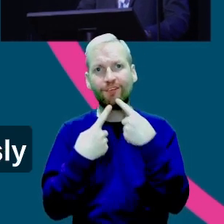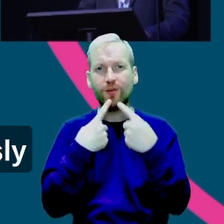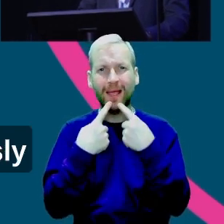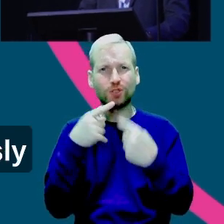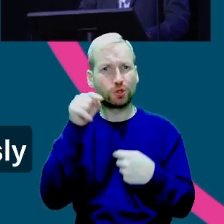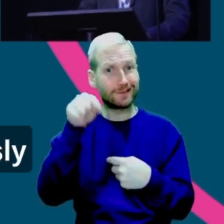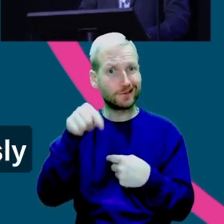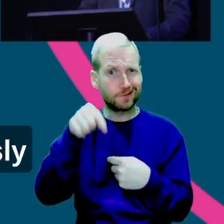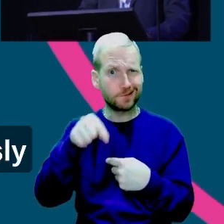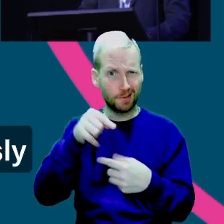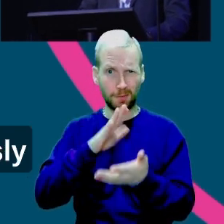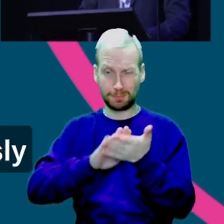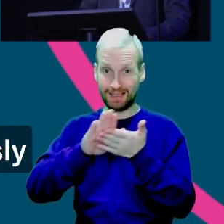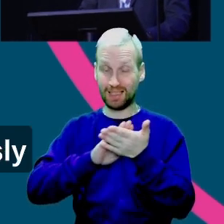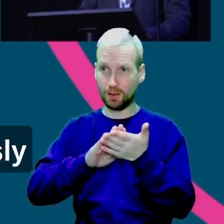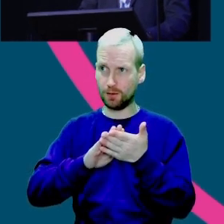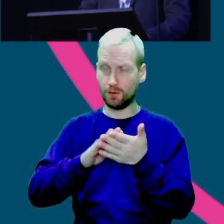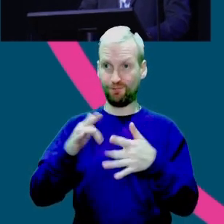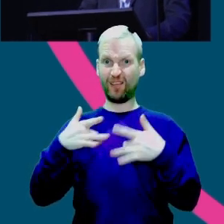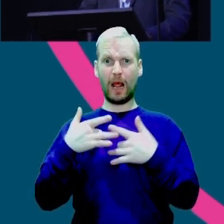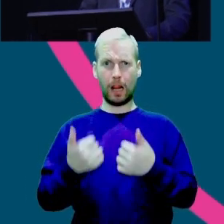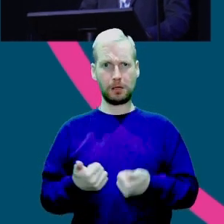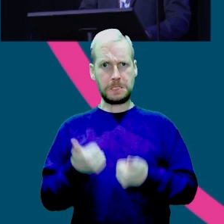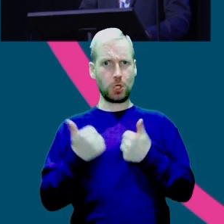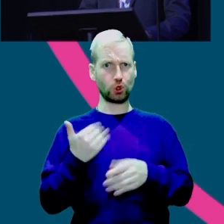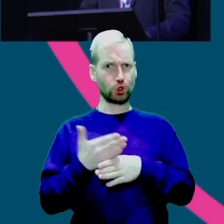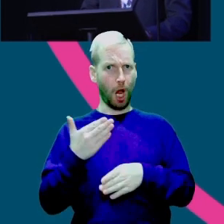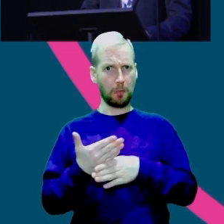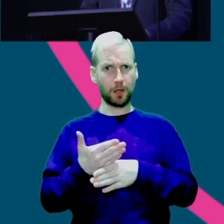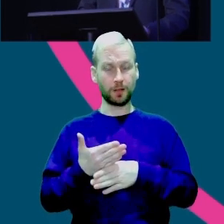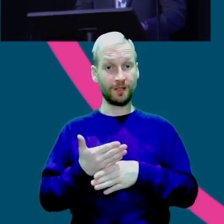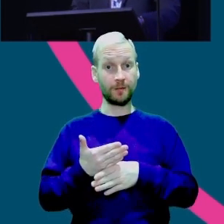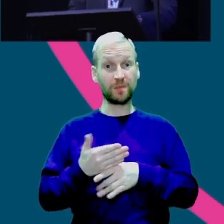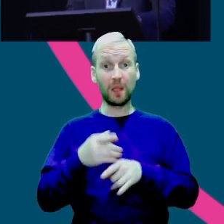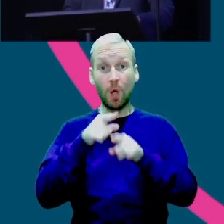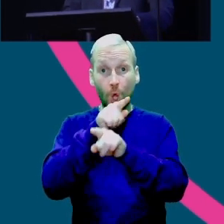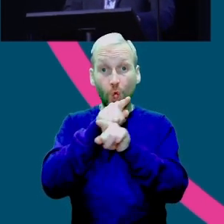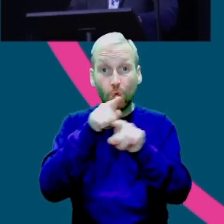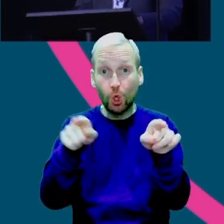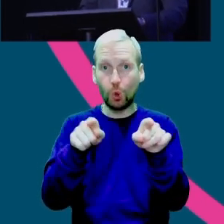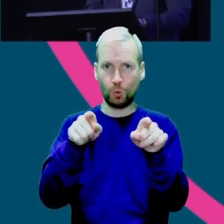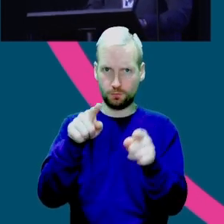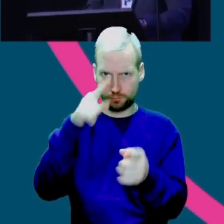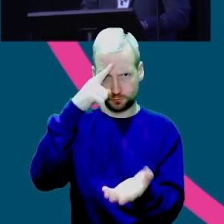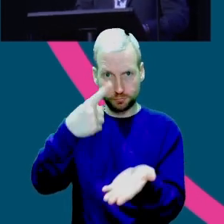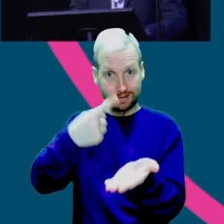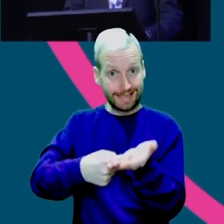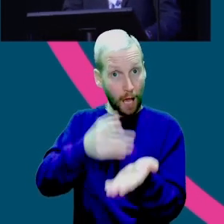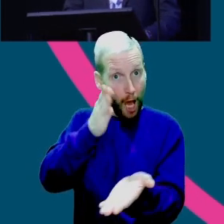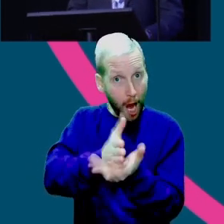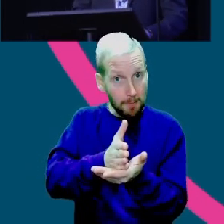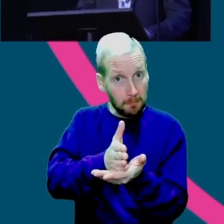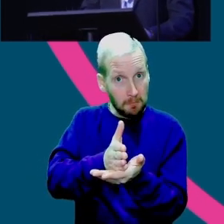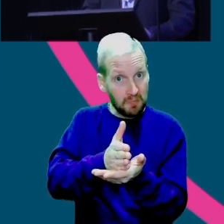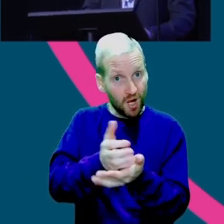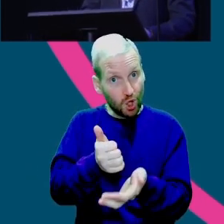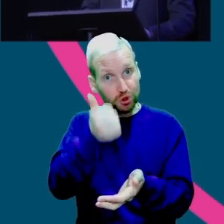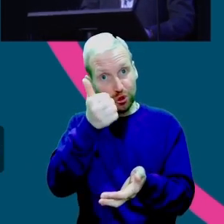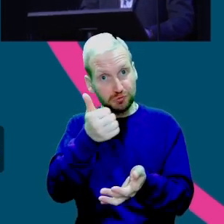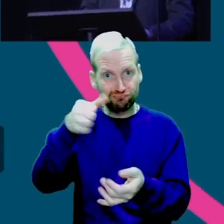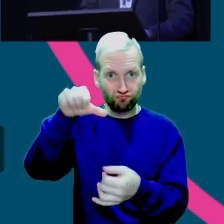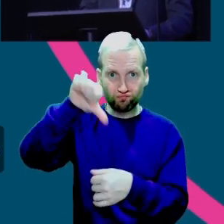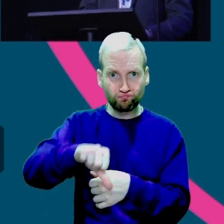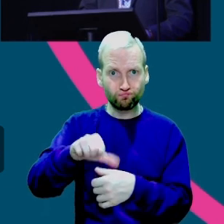think we've done a good job on that, but obviously you will be you'll be the judge of that. But in terms of the teams